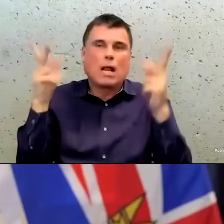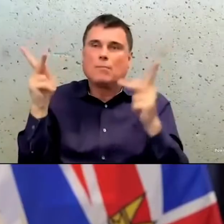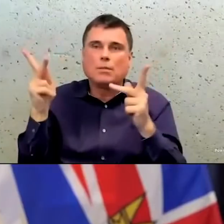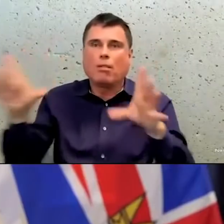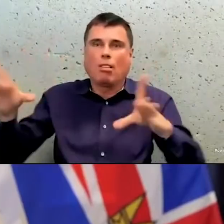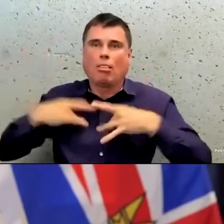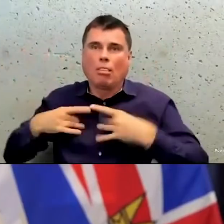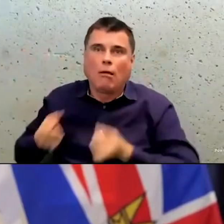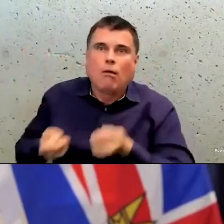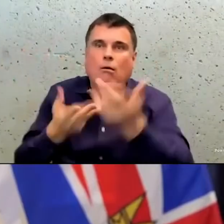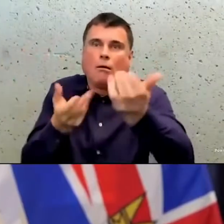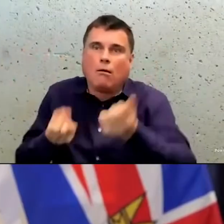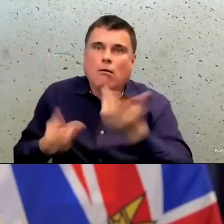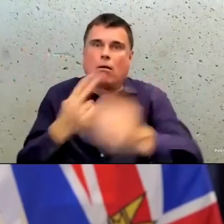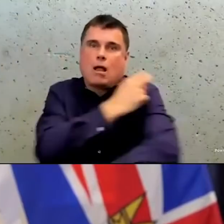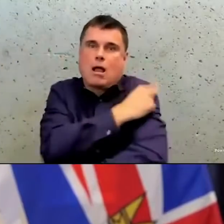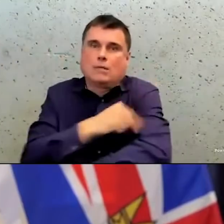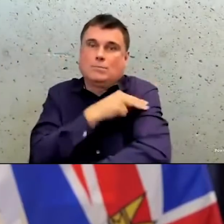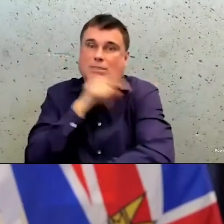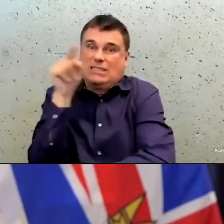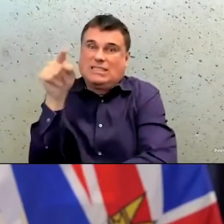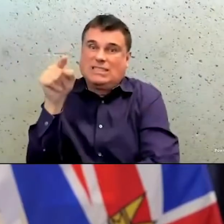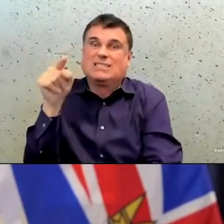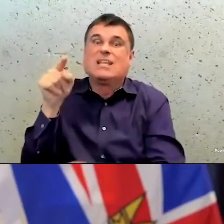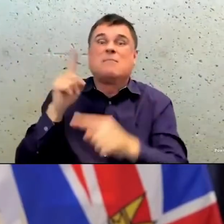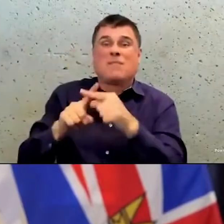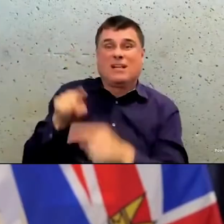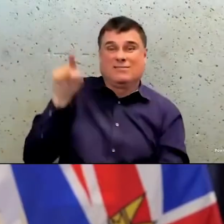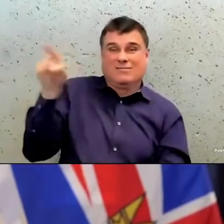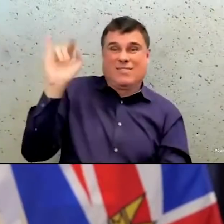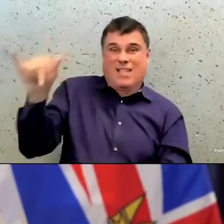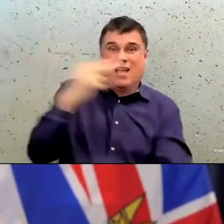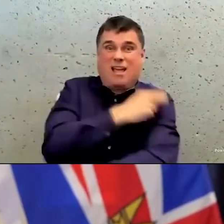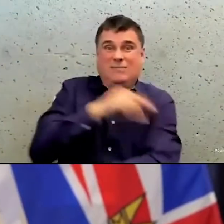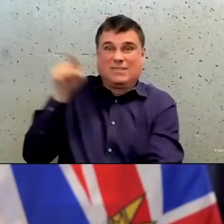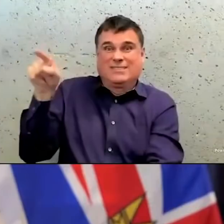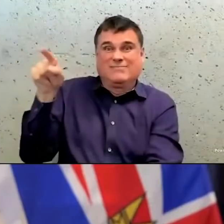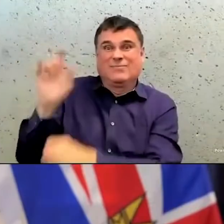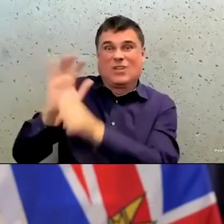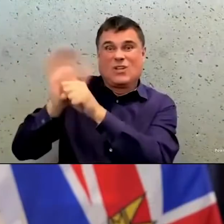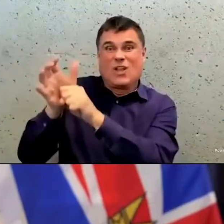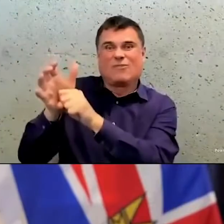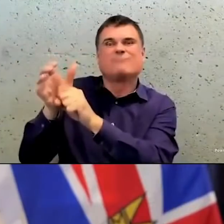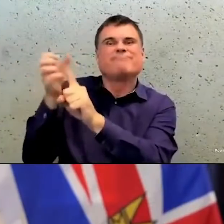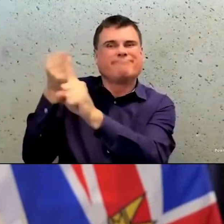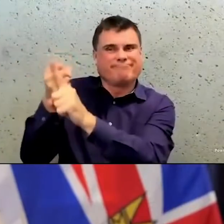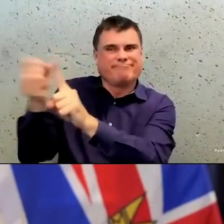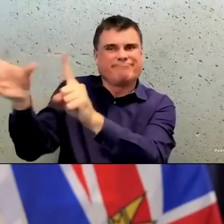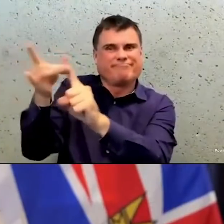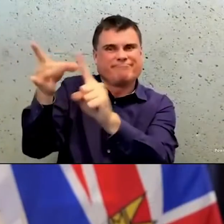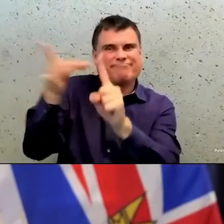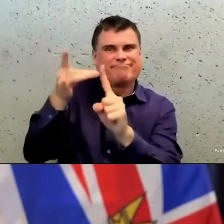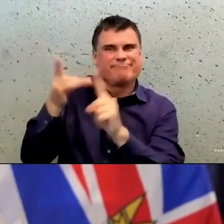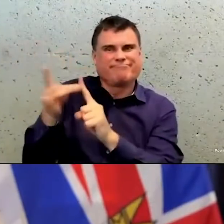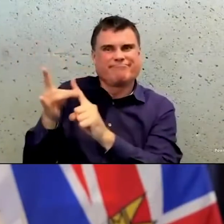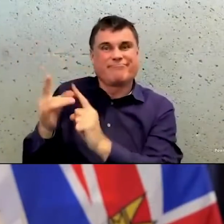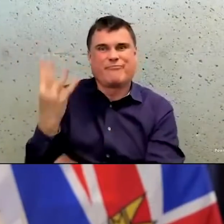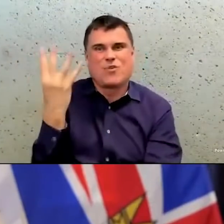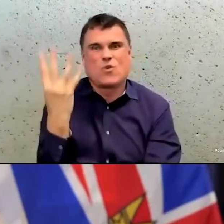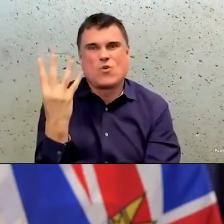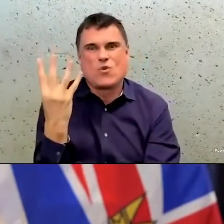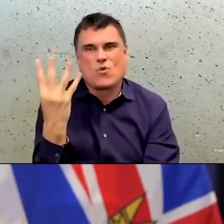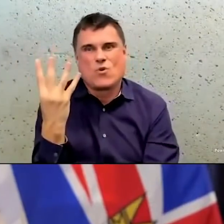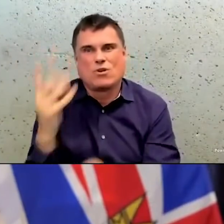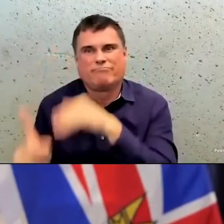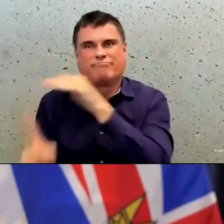Nonetheless, and they are facing, as you know, a number of COVID-19 outbreaks, 4 of them